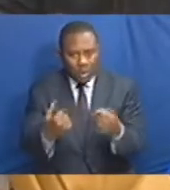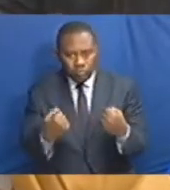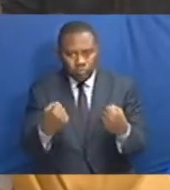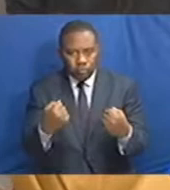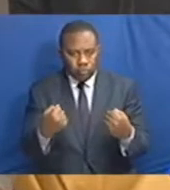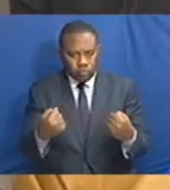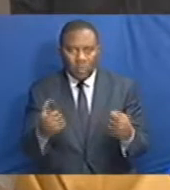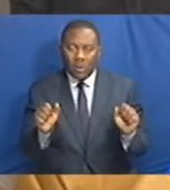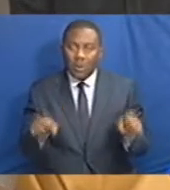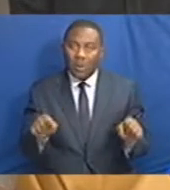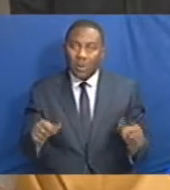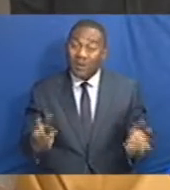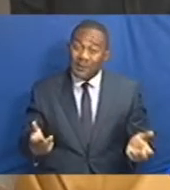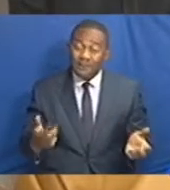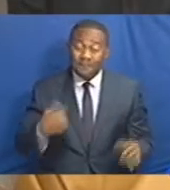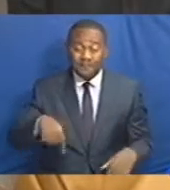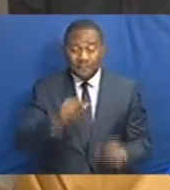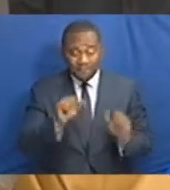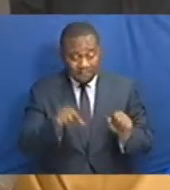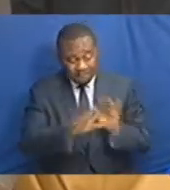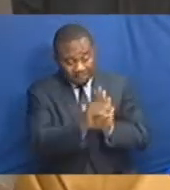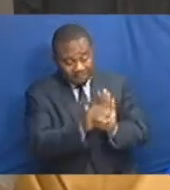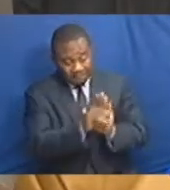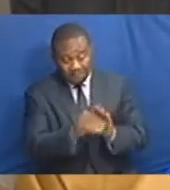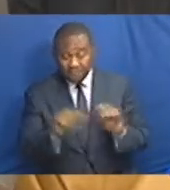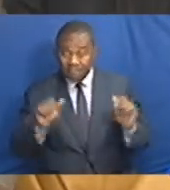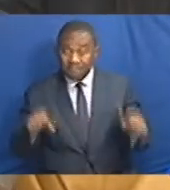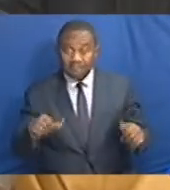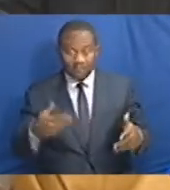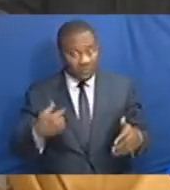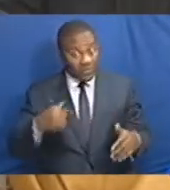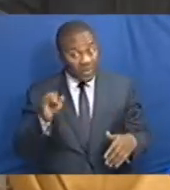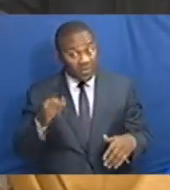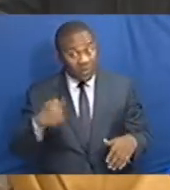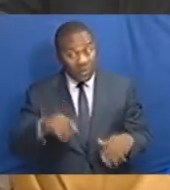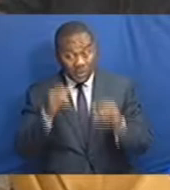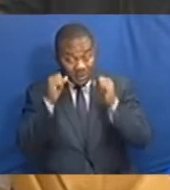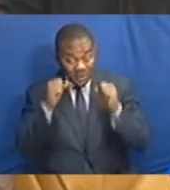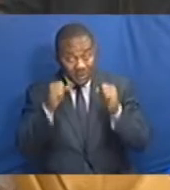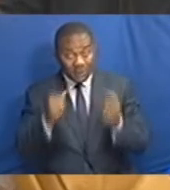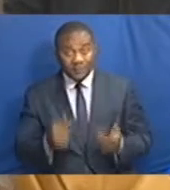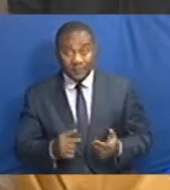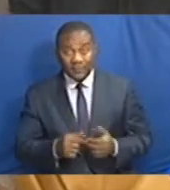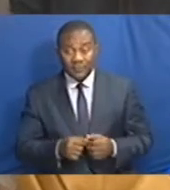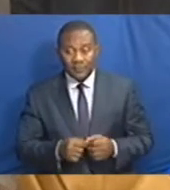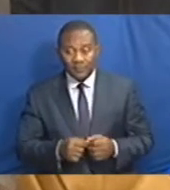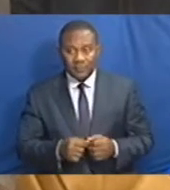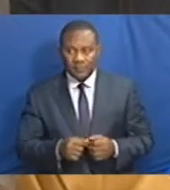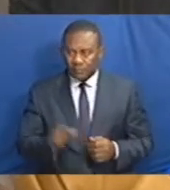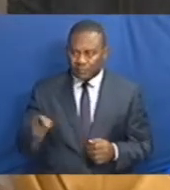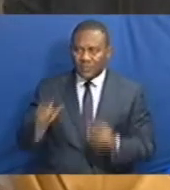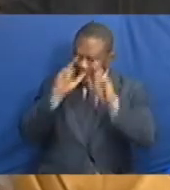cars. We believe that with seriousness, with a leader who is championing